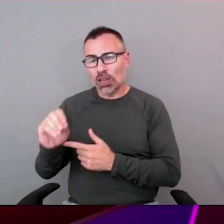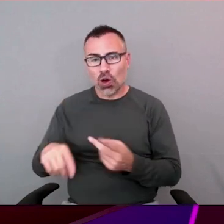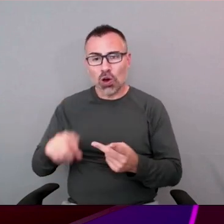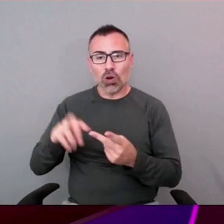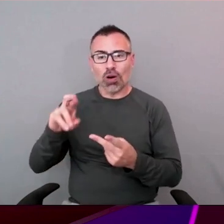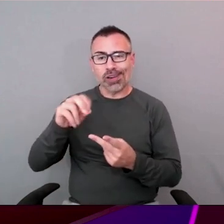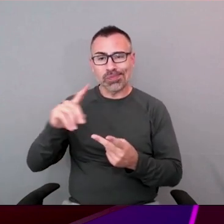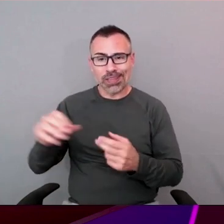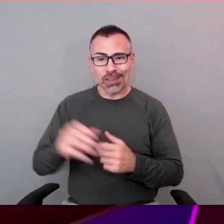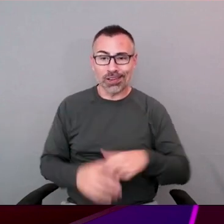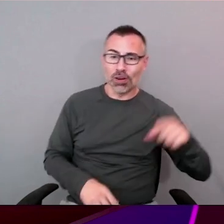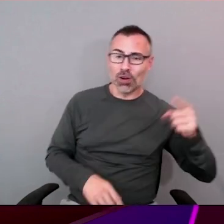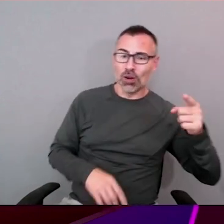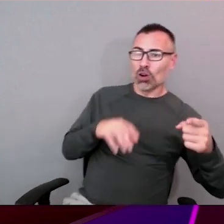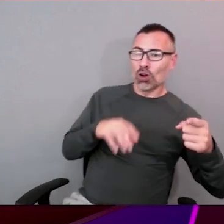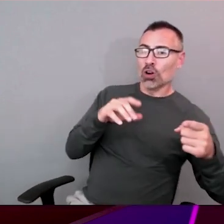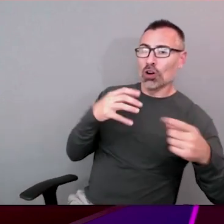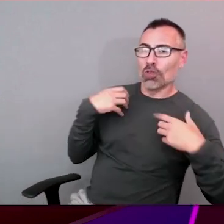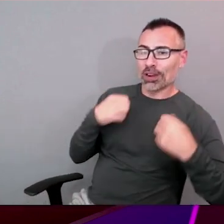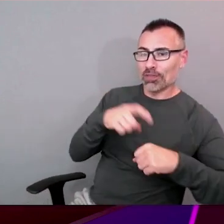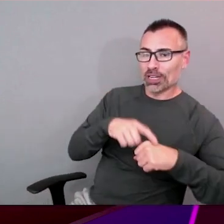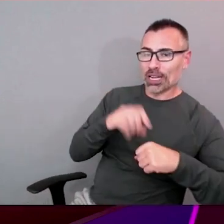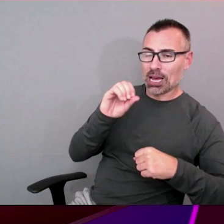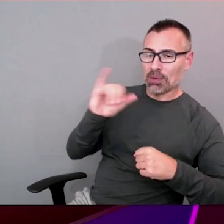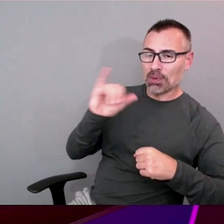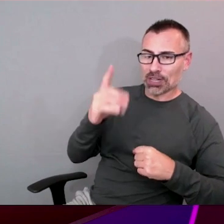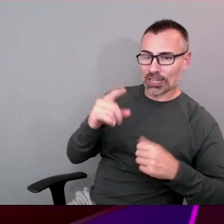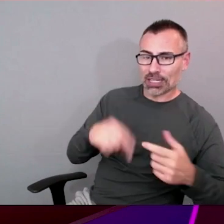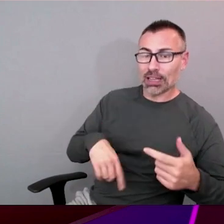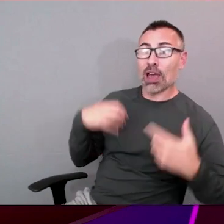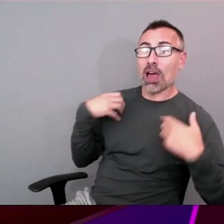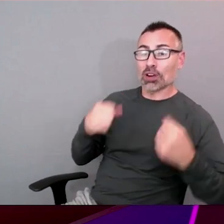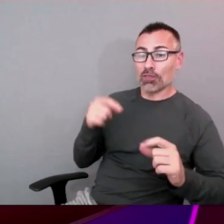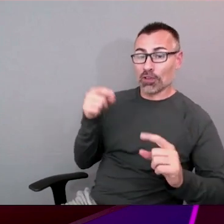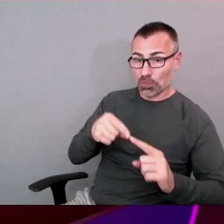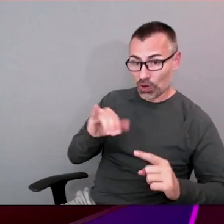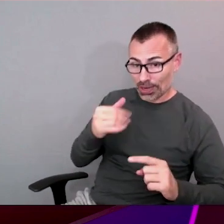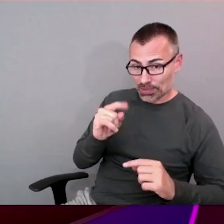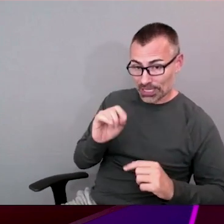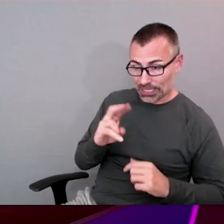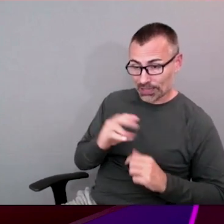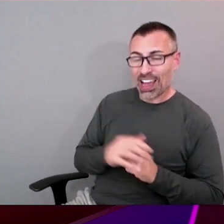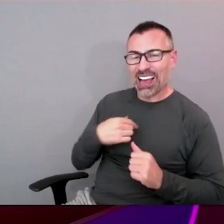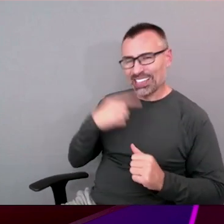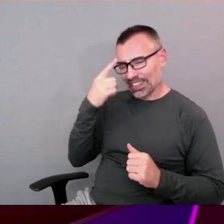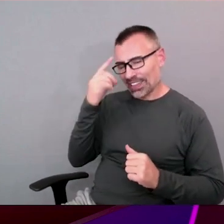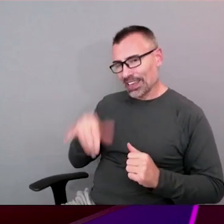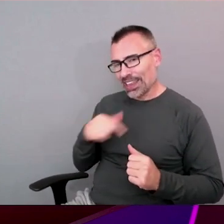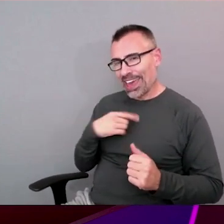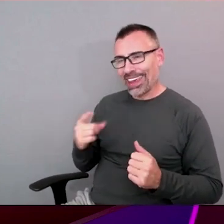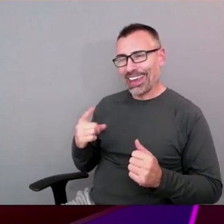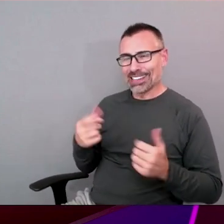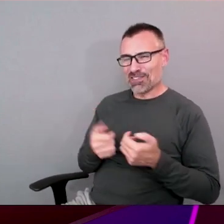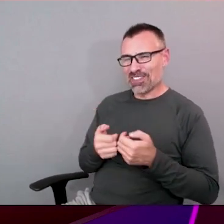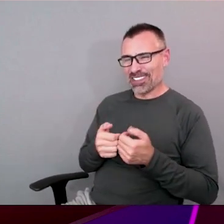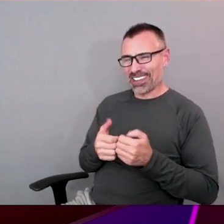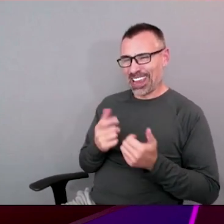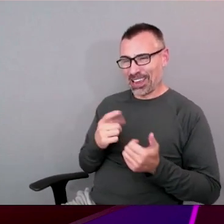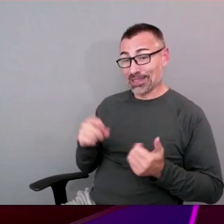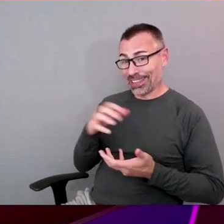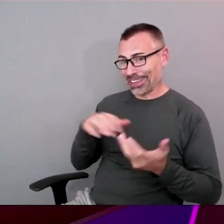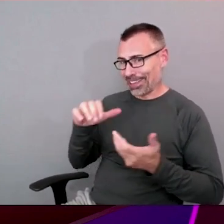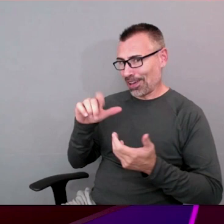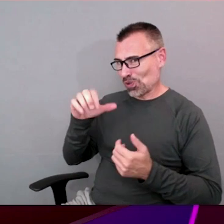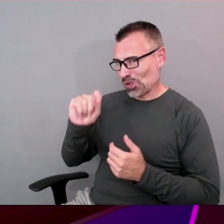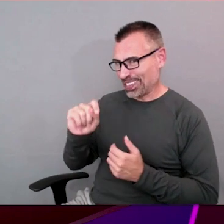time objective and recovery point objective. I like to think of those as like playing video games. CloudQuest, playing video games and being